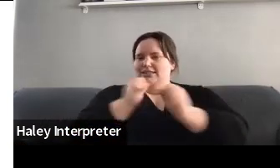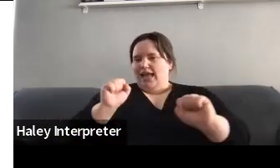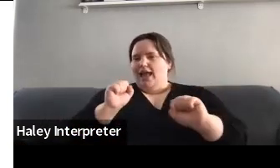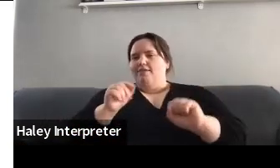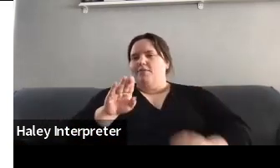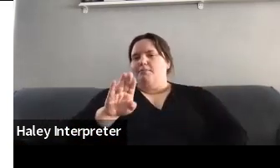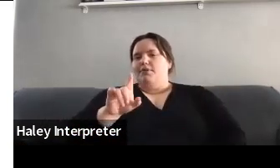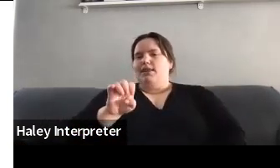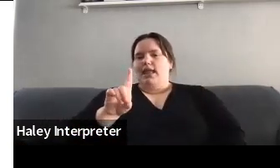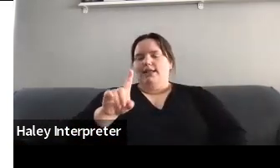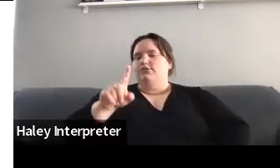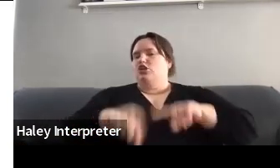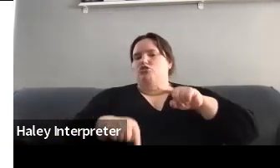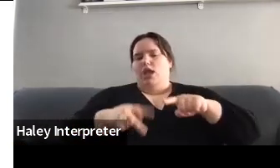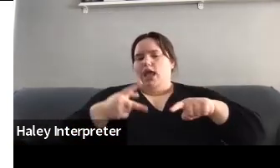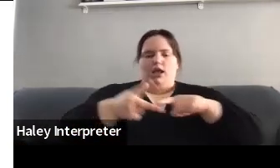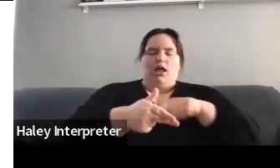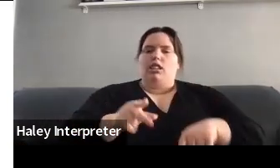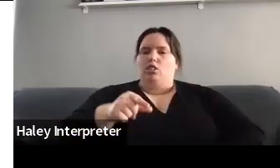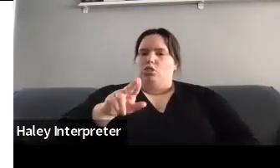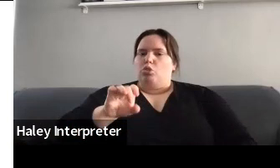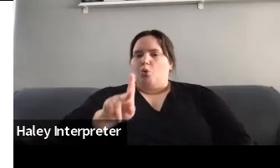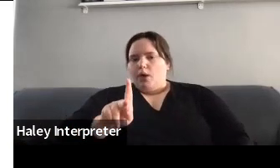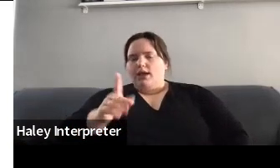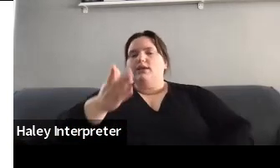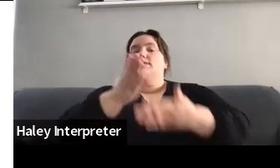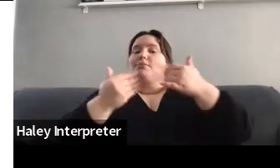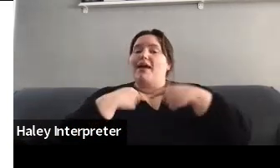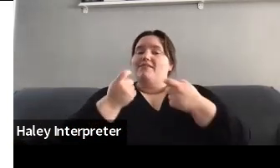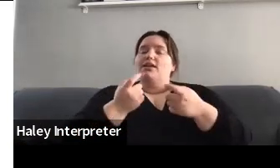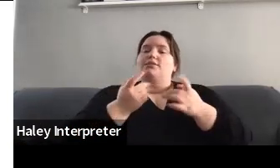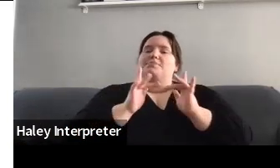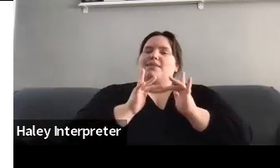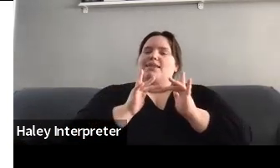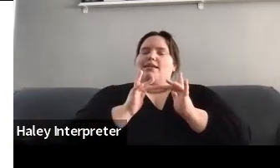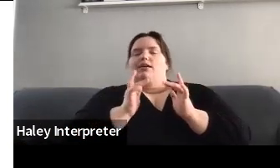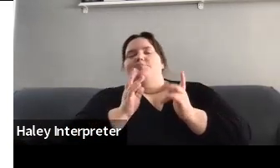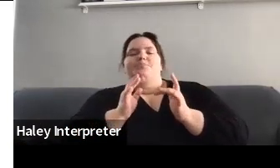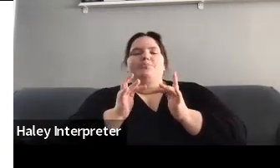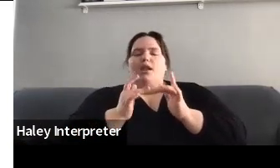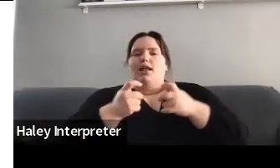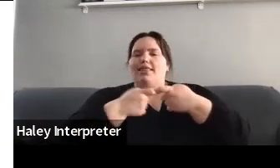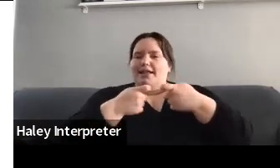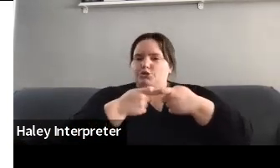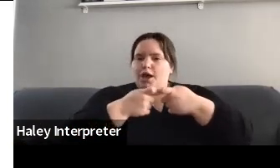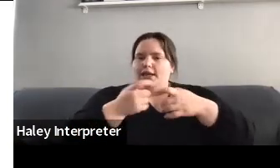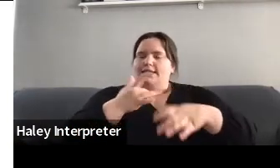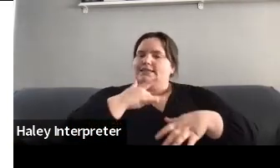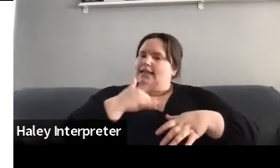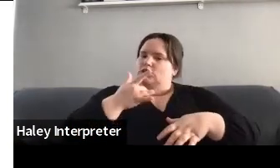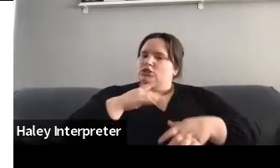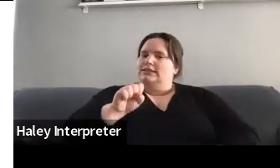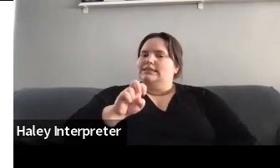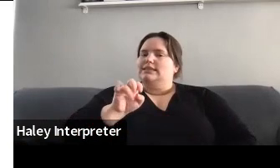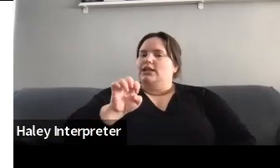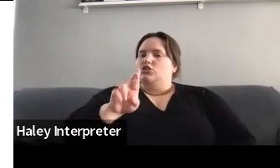the quick. Some of them also have electronic sensors. So they have a red, yellow, and green light on it, and it will